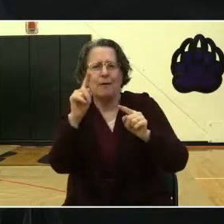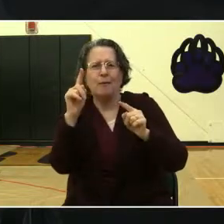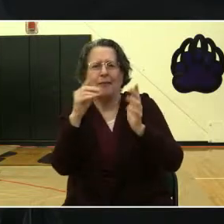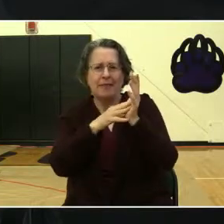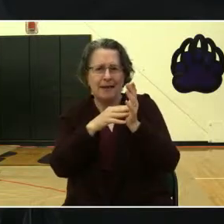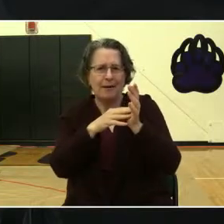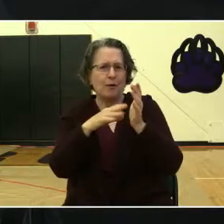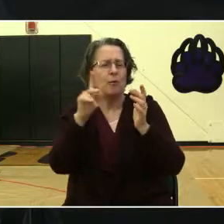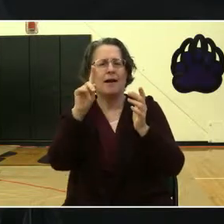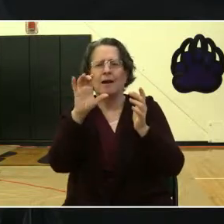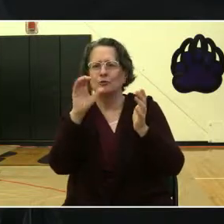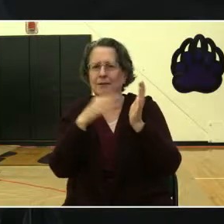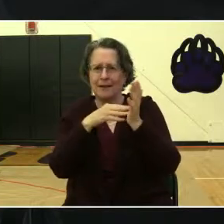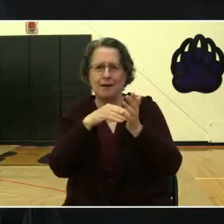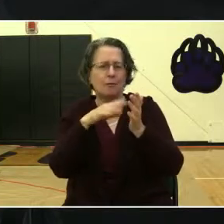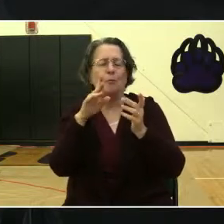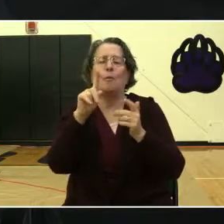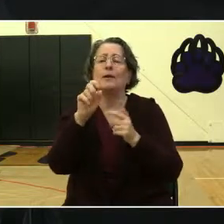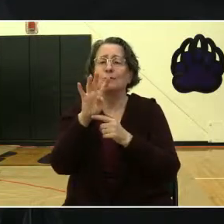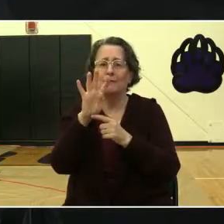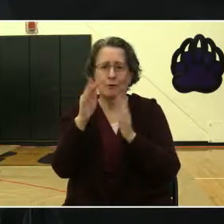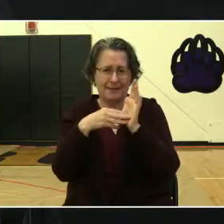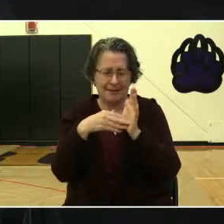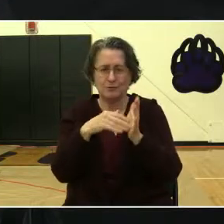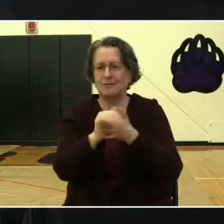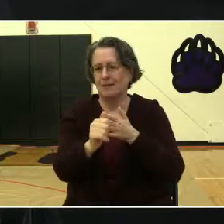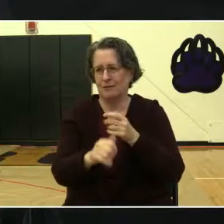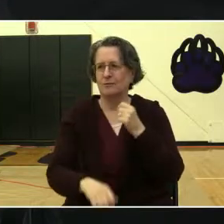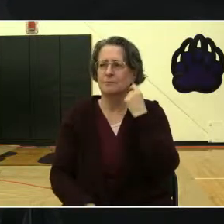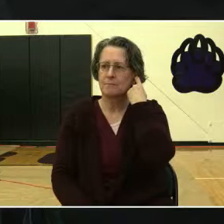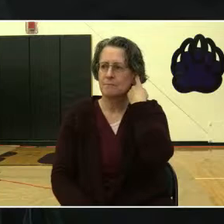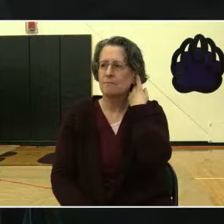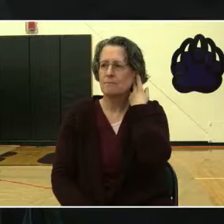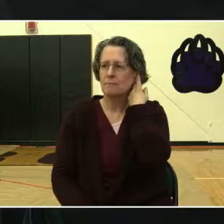question Miss Morgan